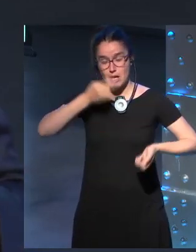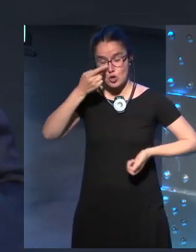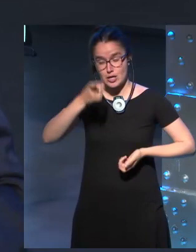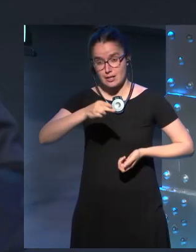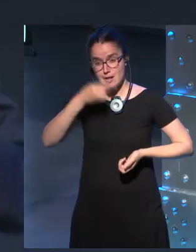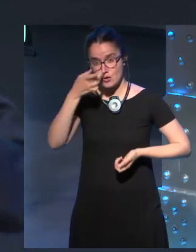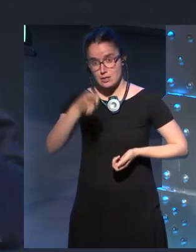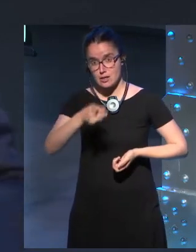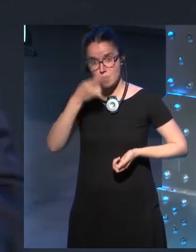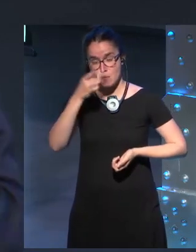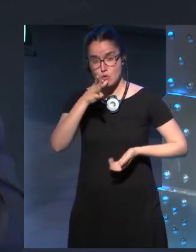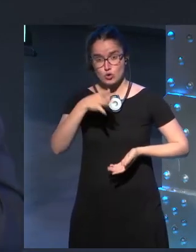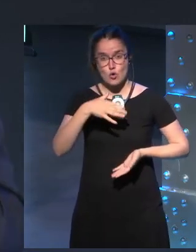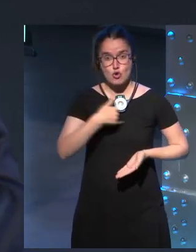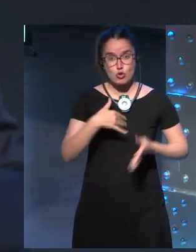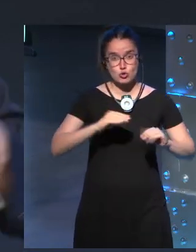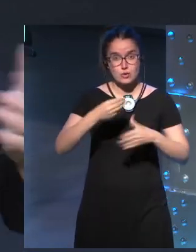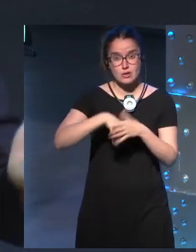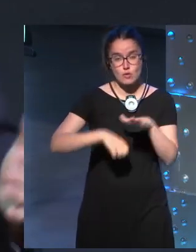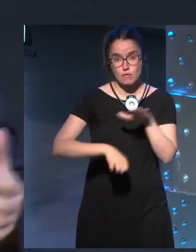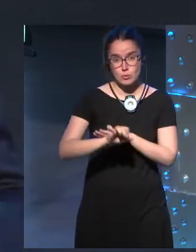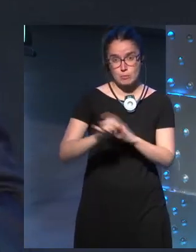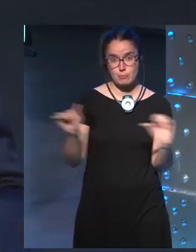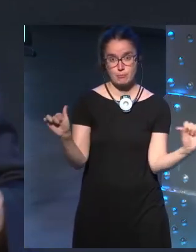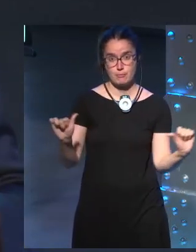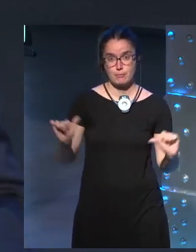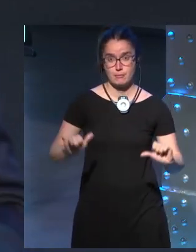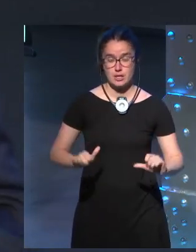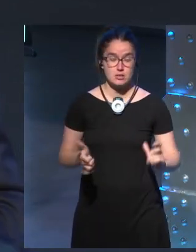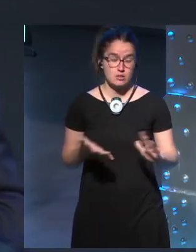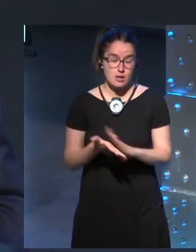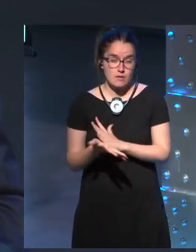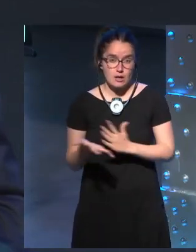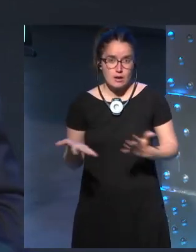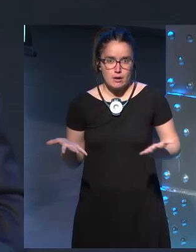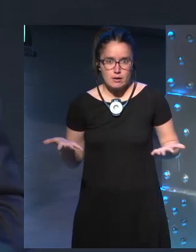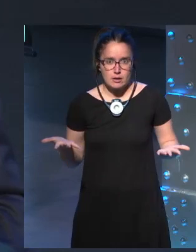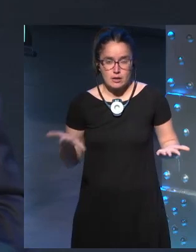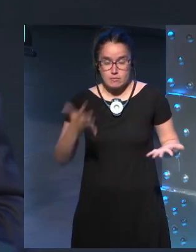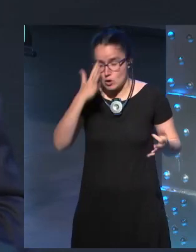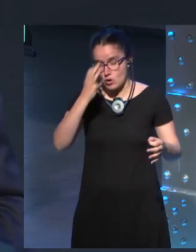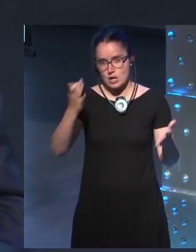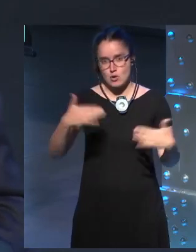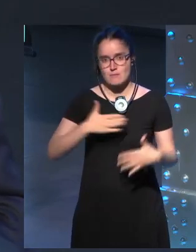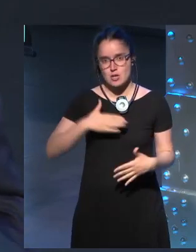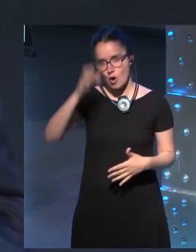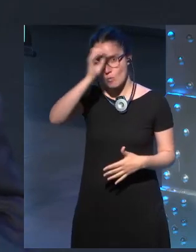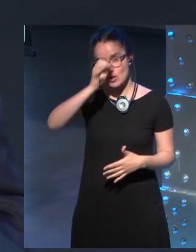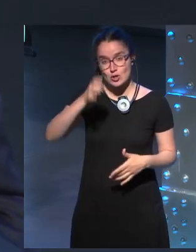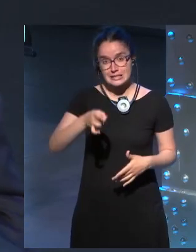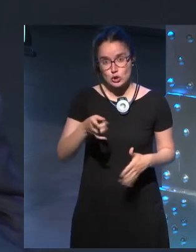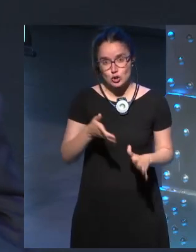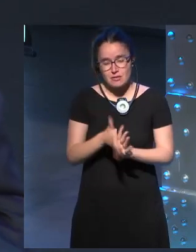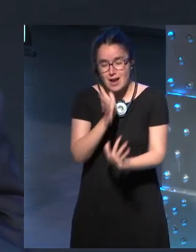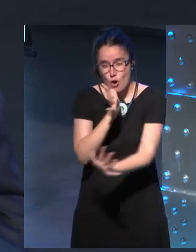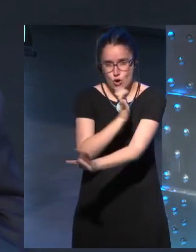step, it will be less interesting because their role in football will be less important, so it will make no